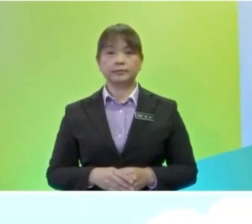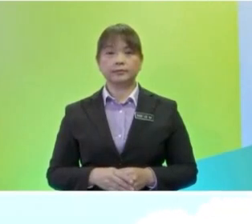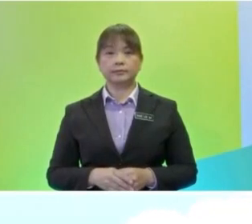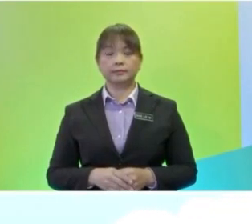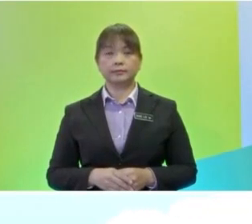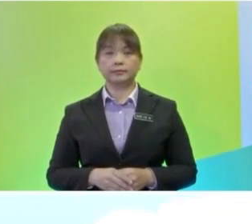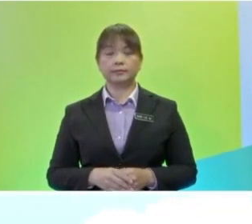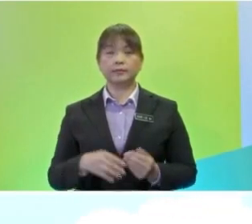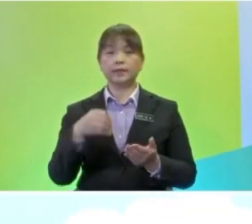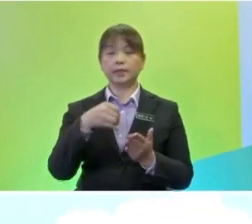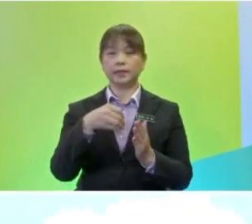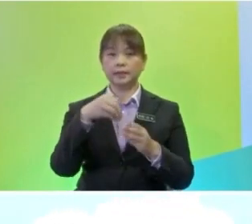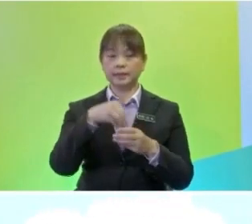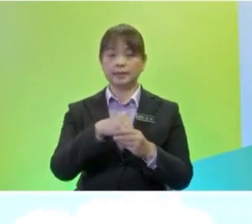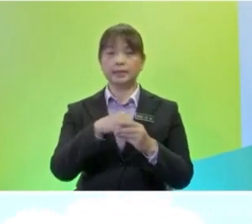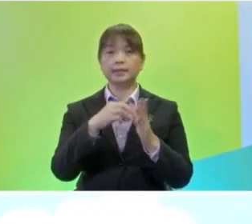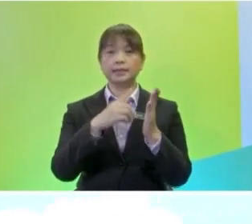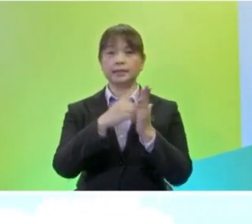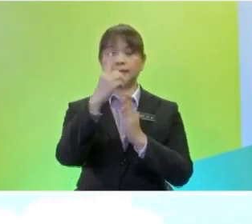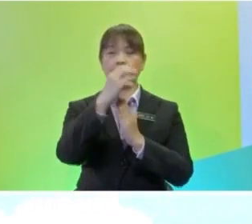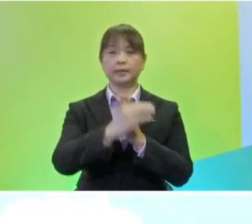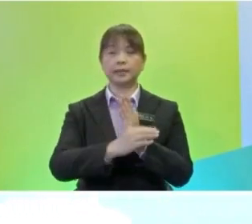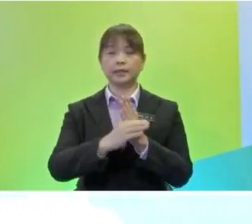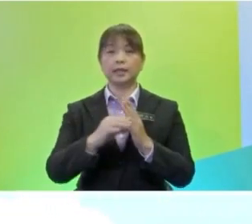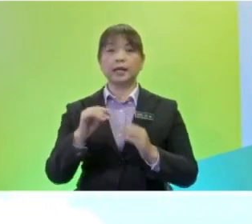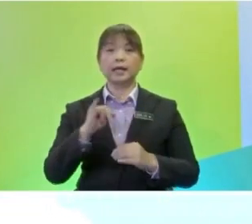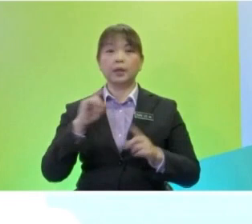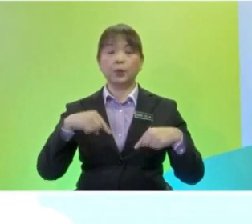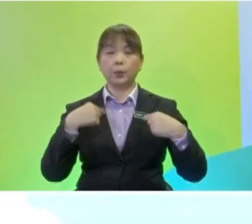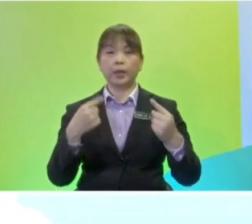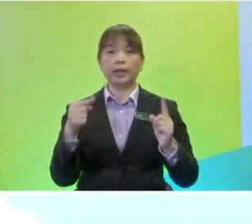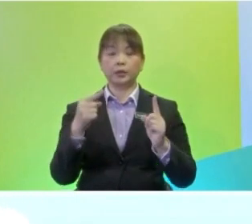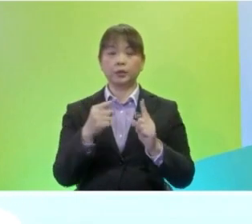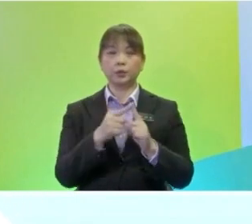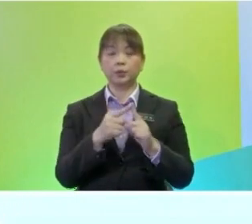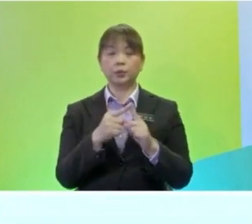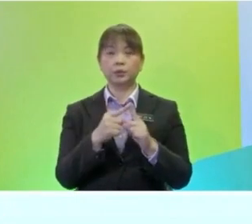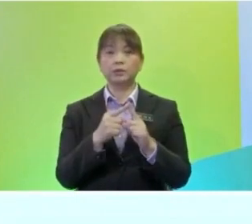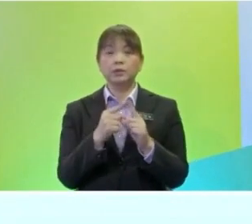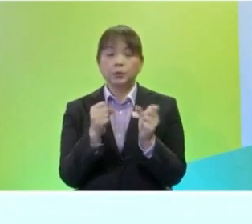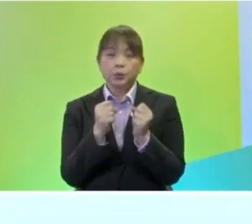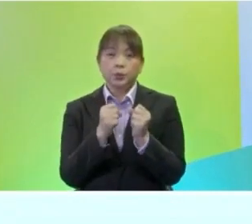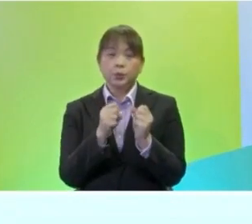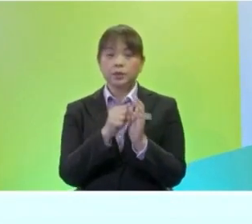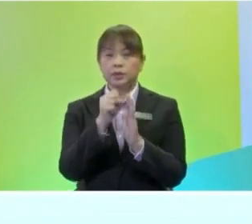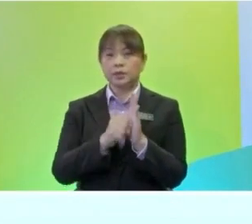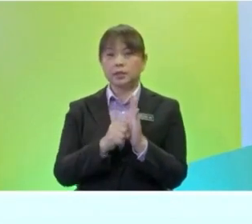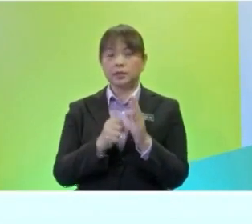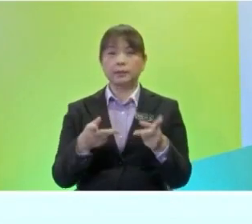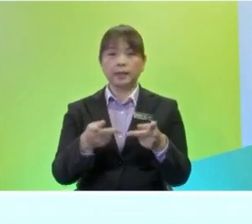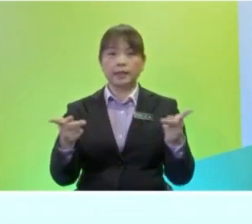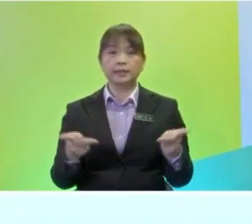Okay. In December 2019, I went to the coldest place called Kiruna.